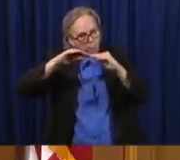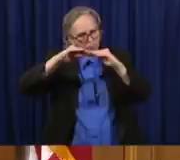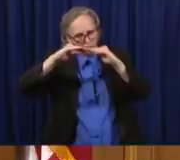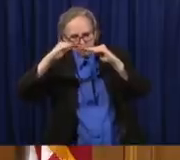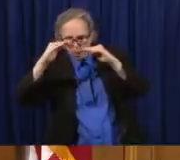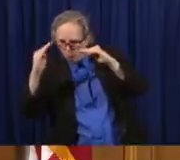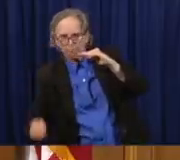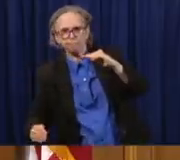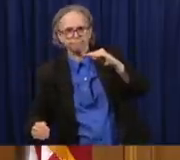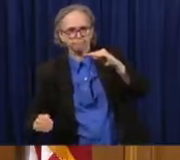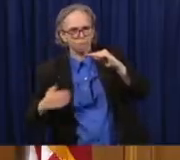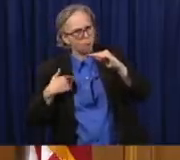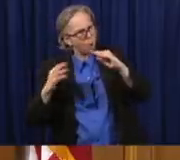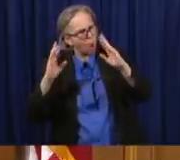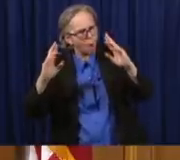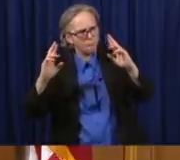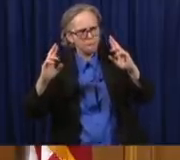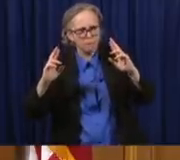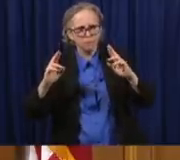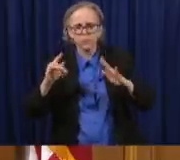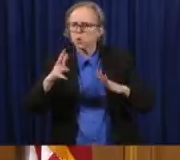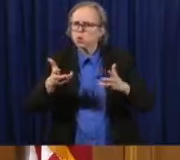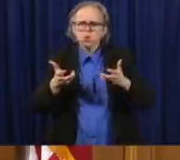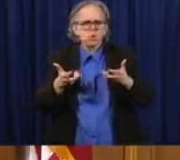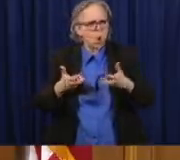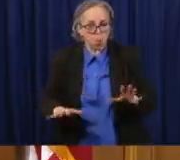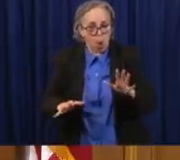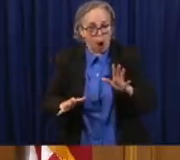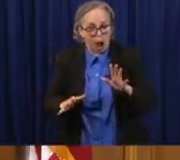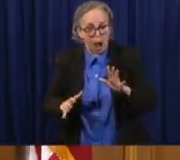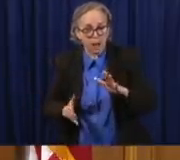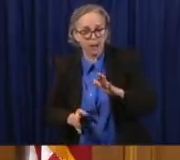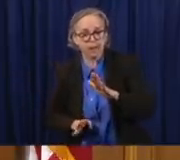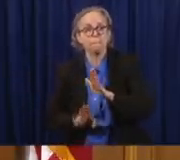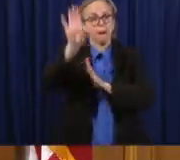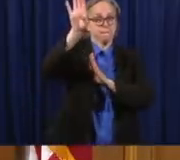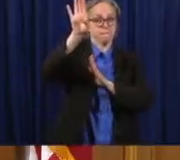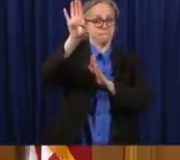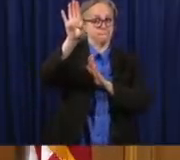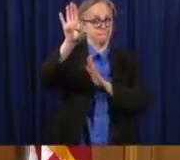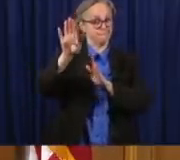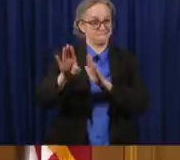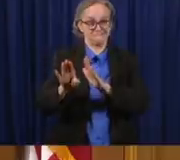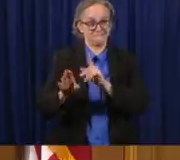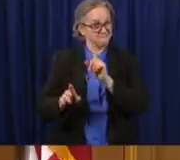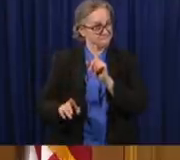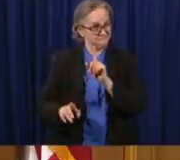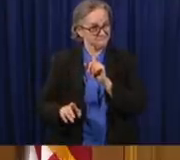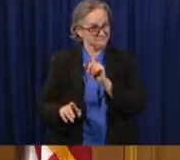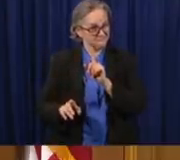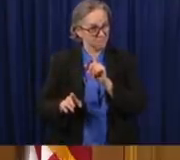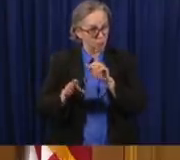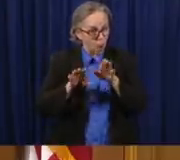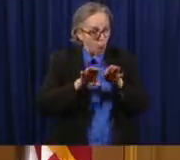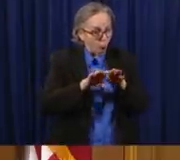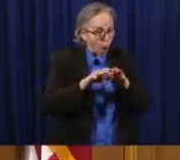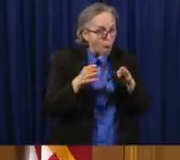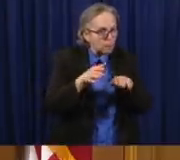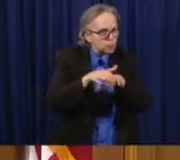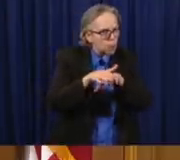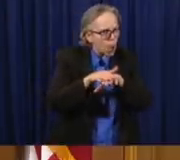we certainly do not want to go back up. So as we open up, we're going to be very, very careful about